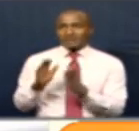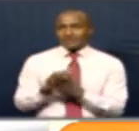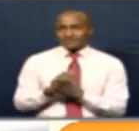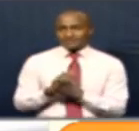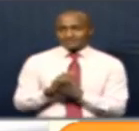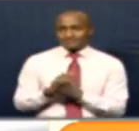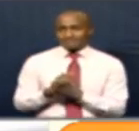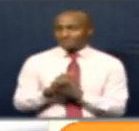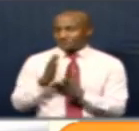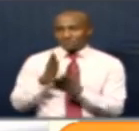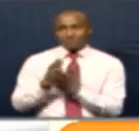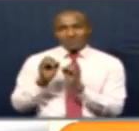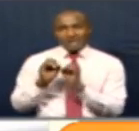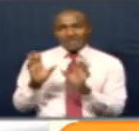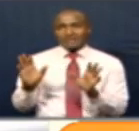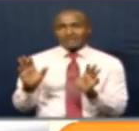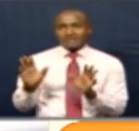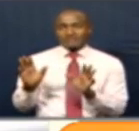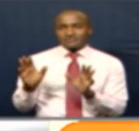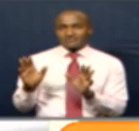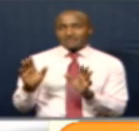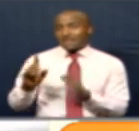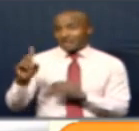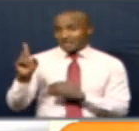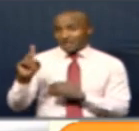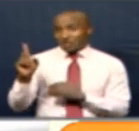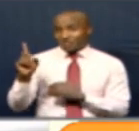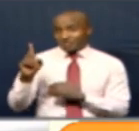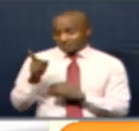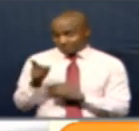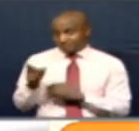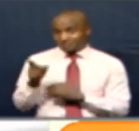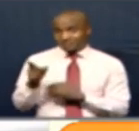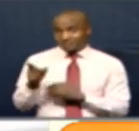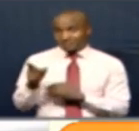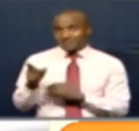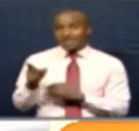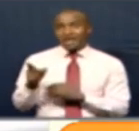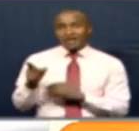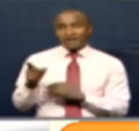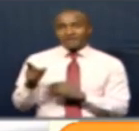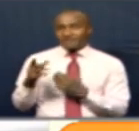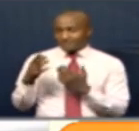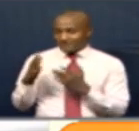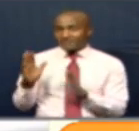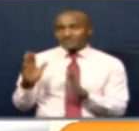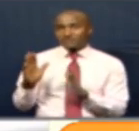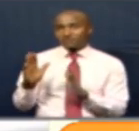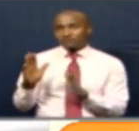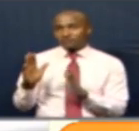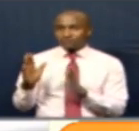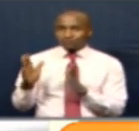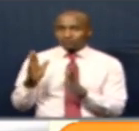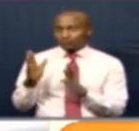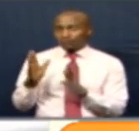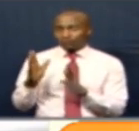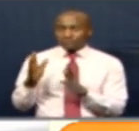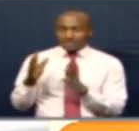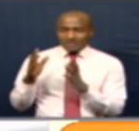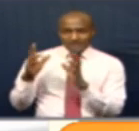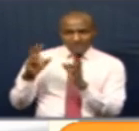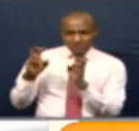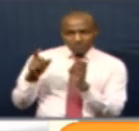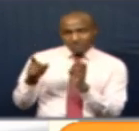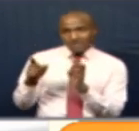analysis of the challenge. Nairobi indeed has a cumulative condition